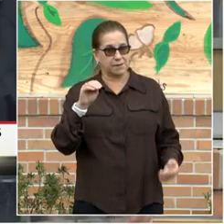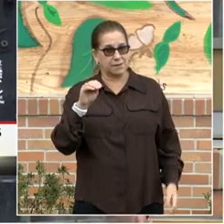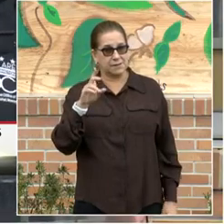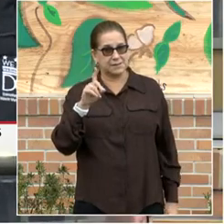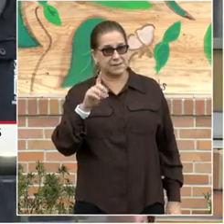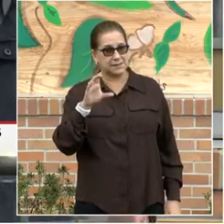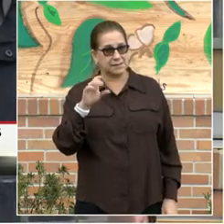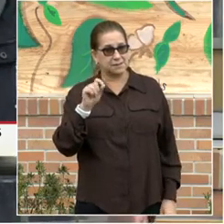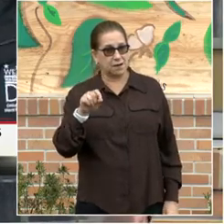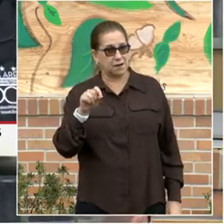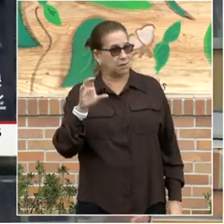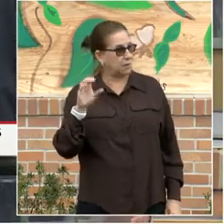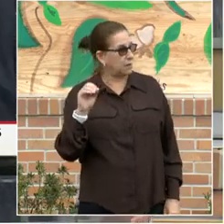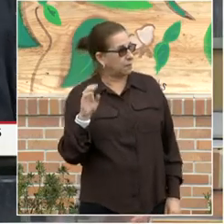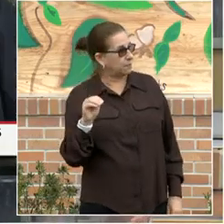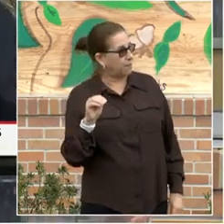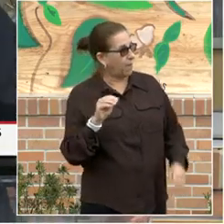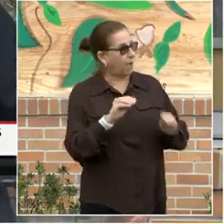.com.